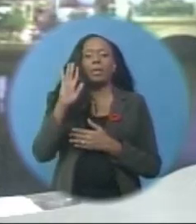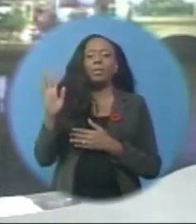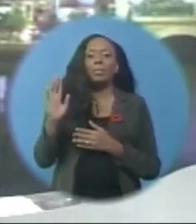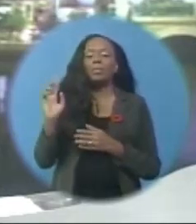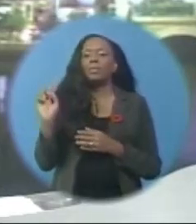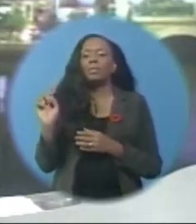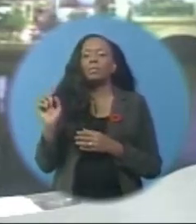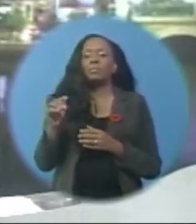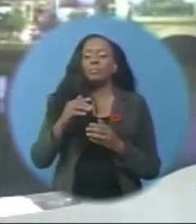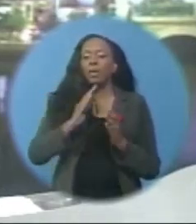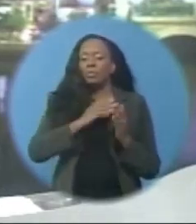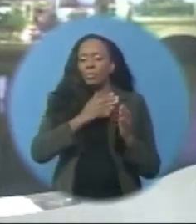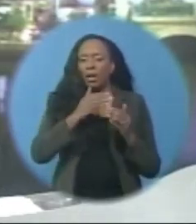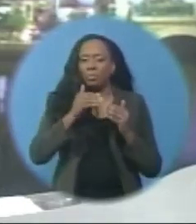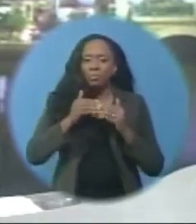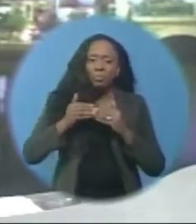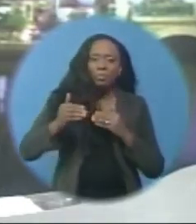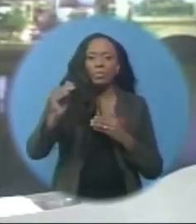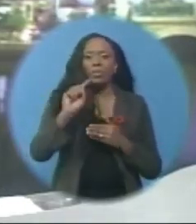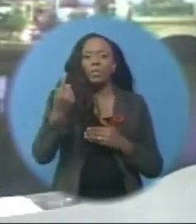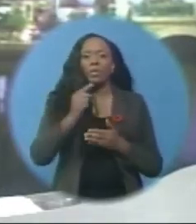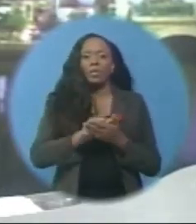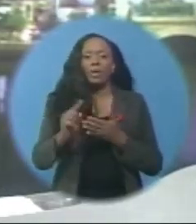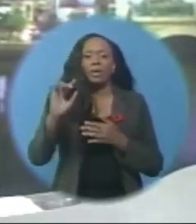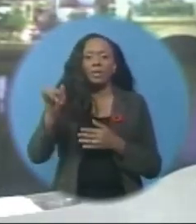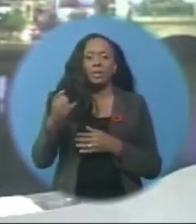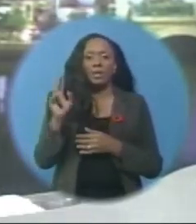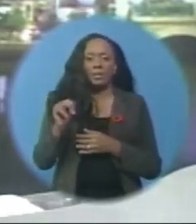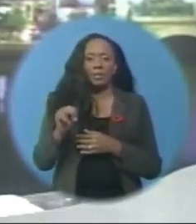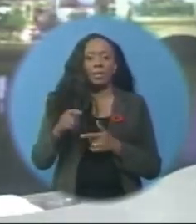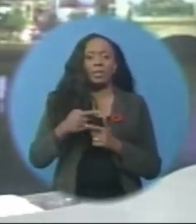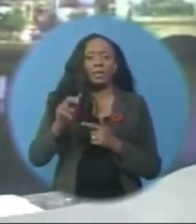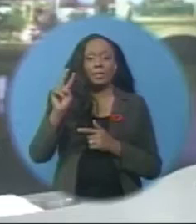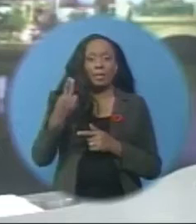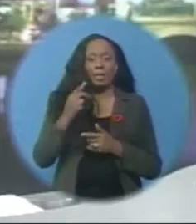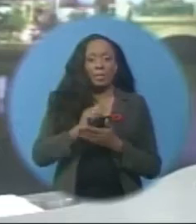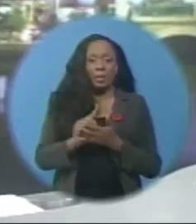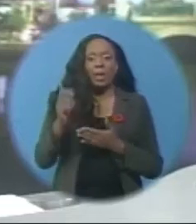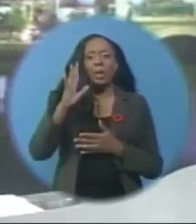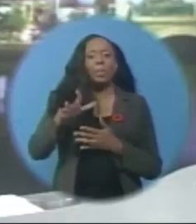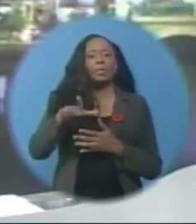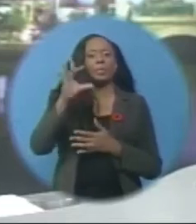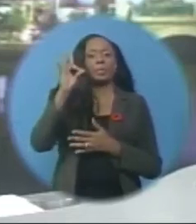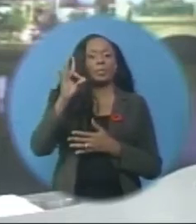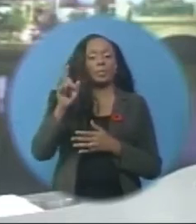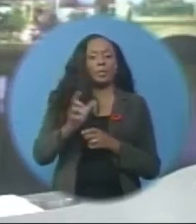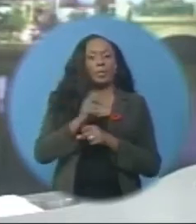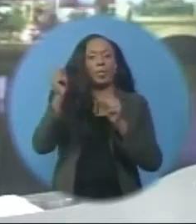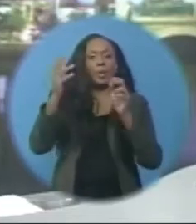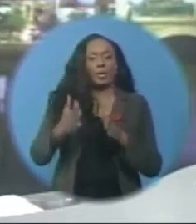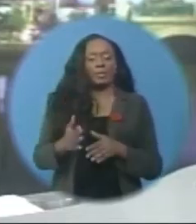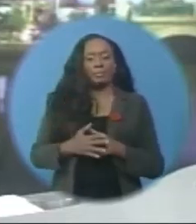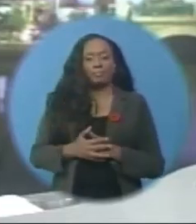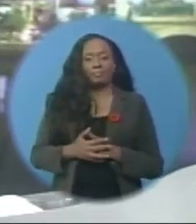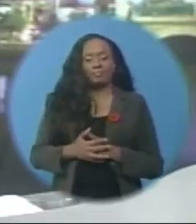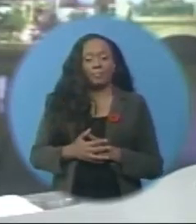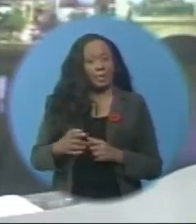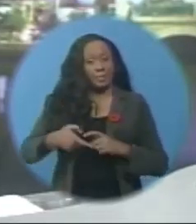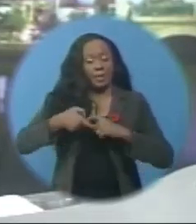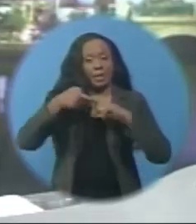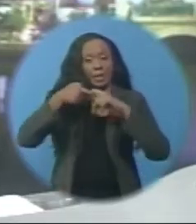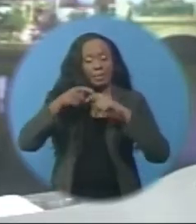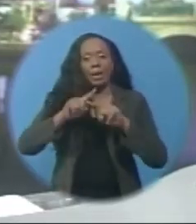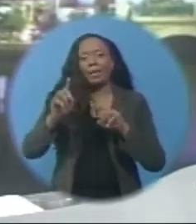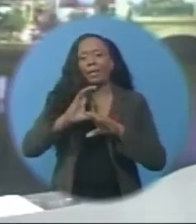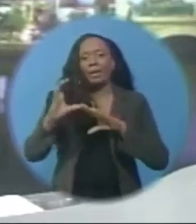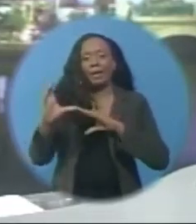of January. Then in the second week, there will be a live 2-hour special to choose the winner. After the break, we'll take a look at stories